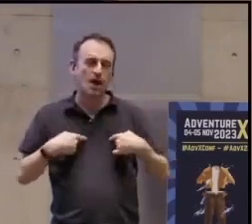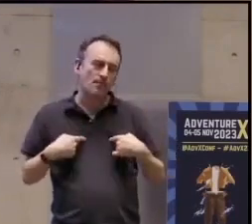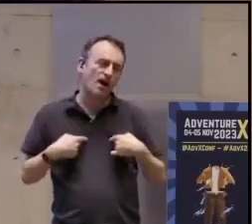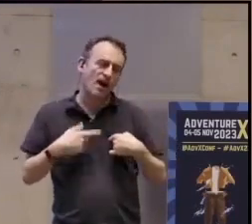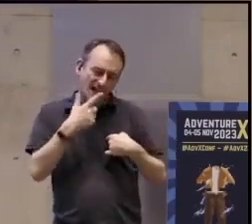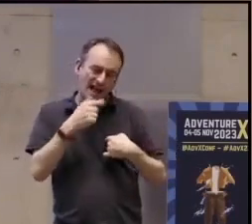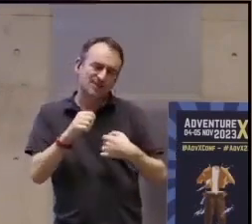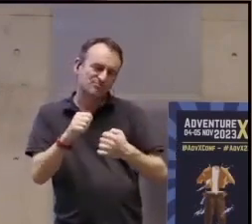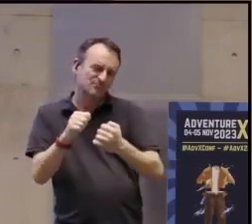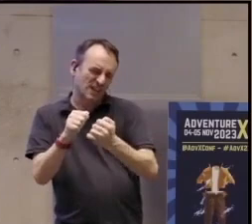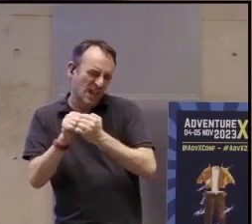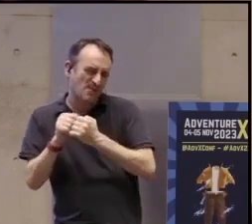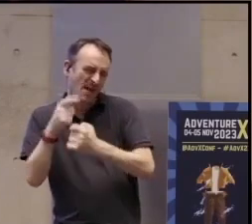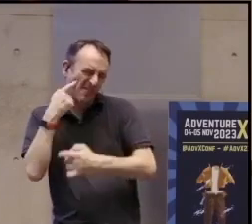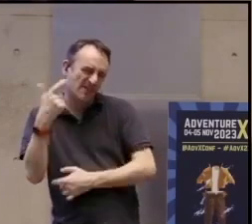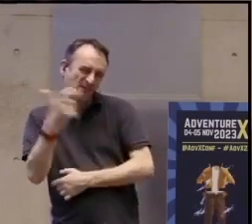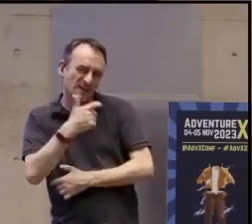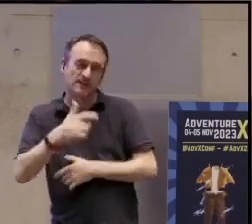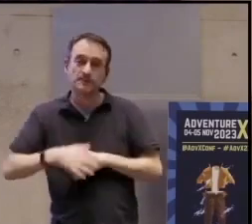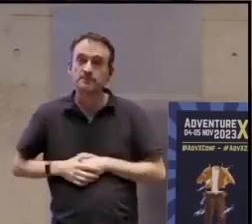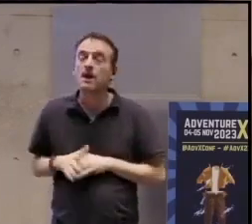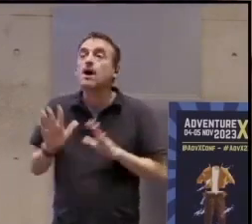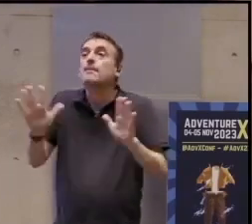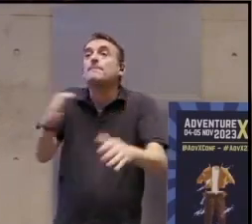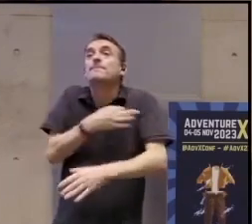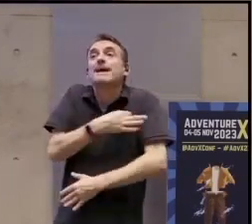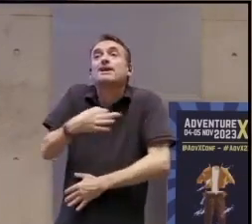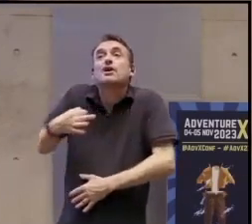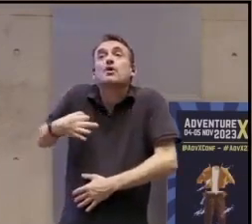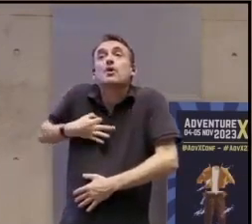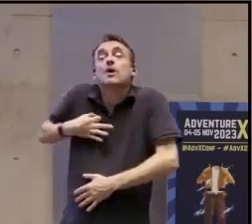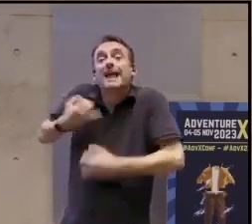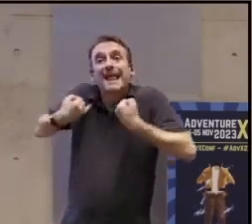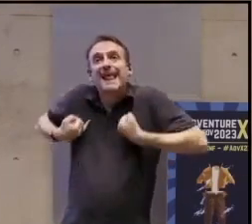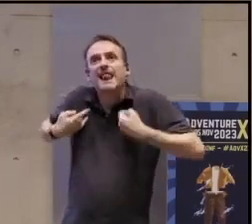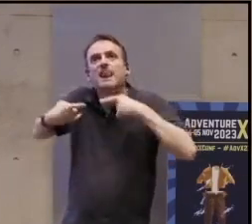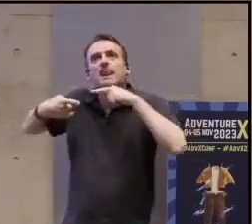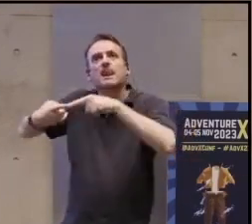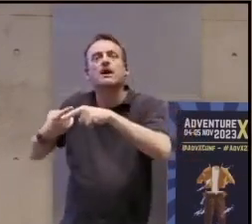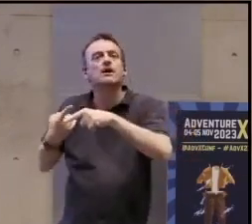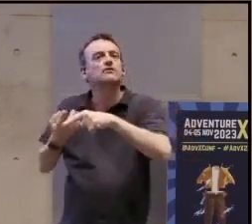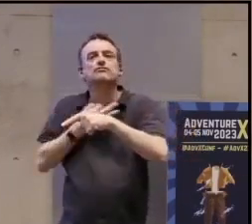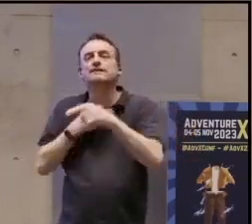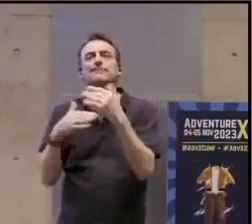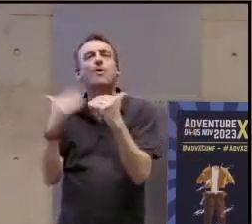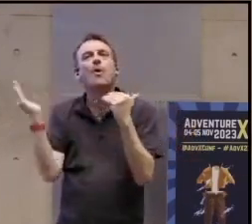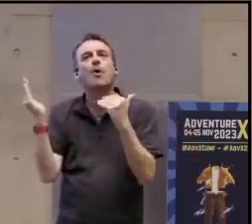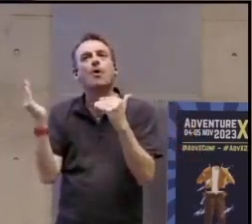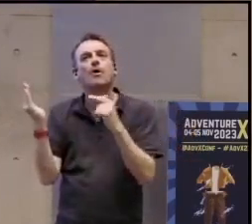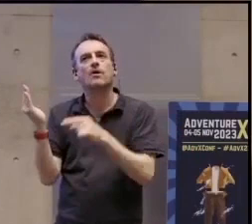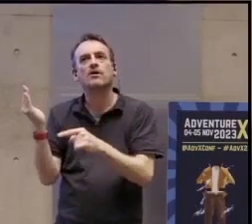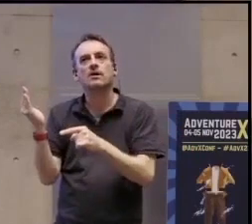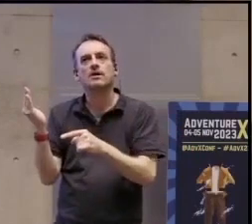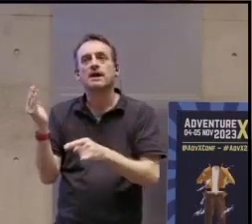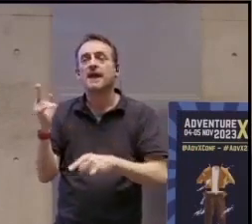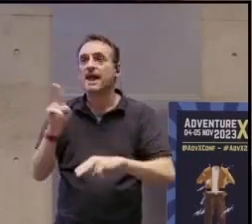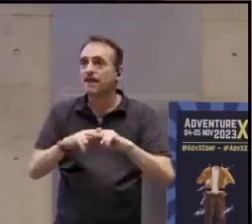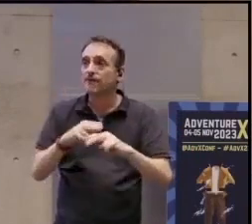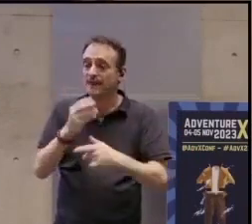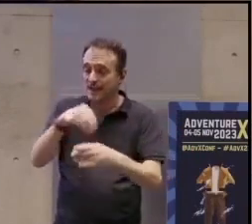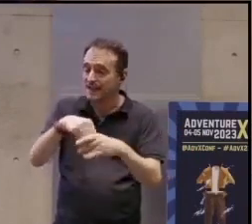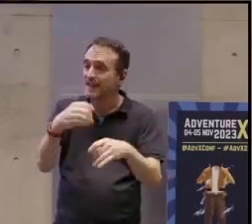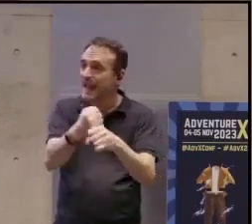with real-life medical conditions, because the stakes are higher. The best thing that can happen is that you look a bit silly,